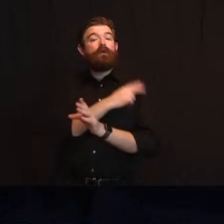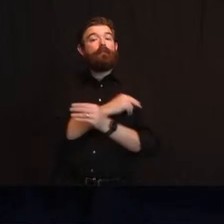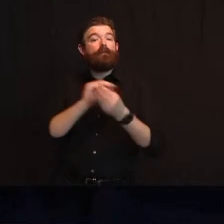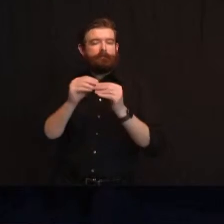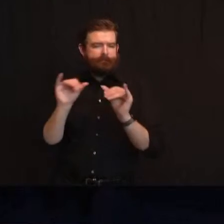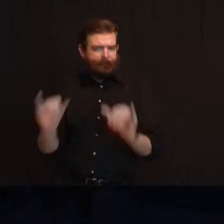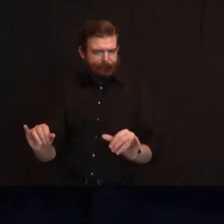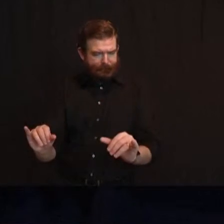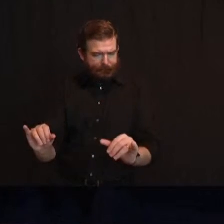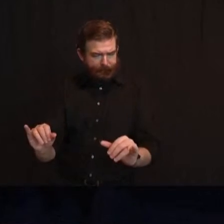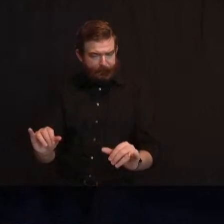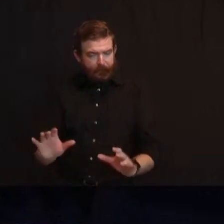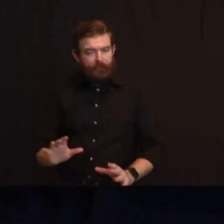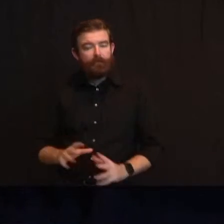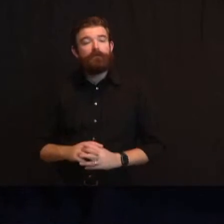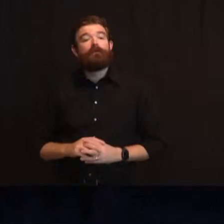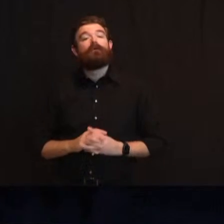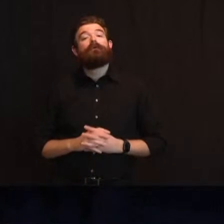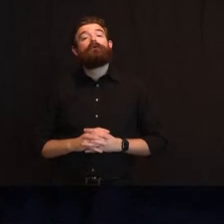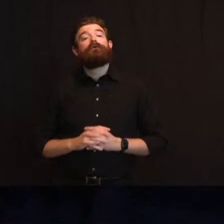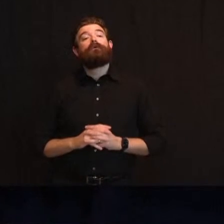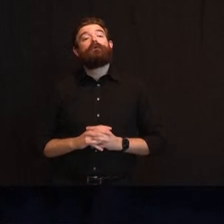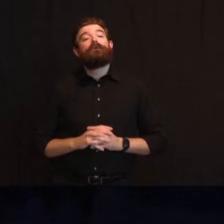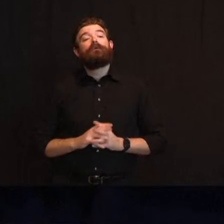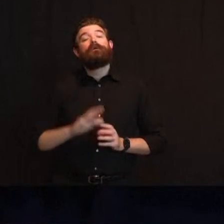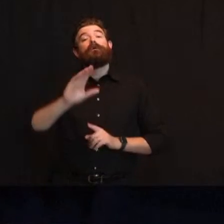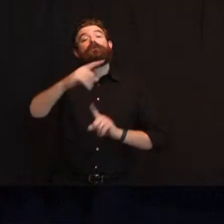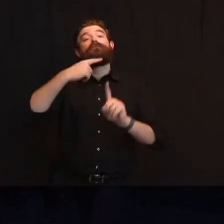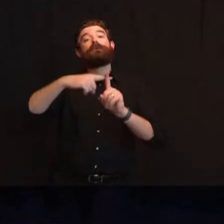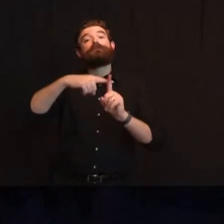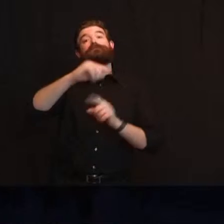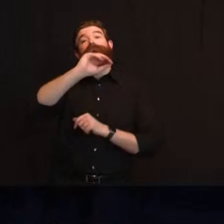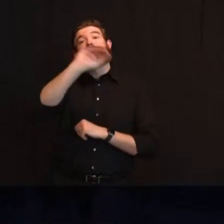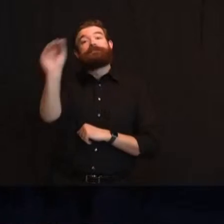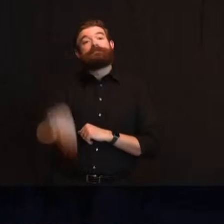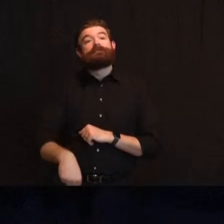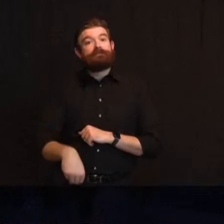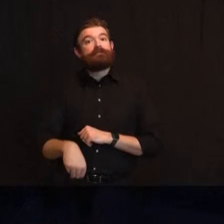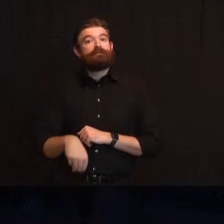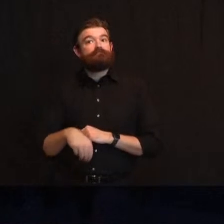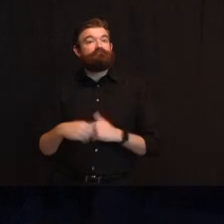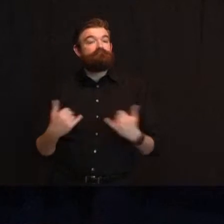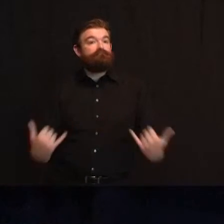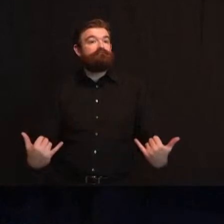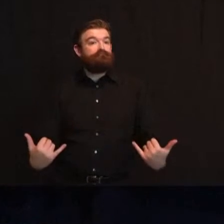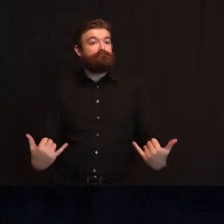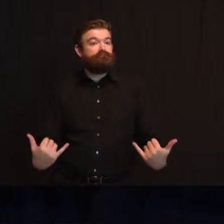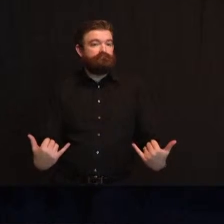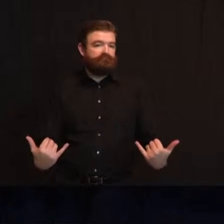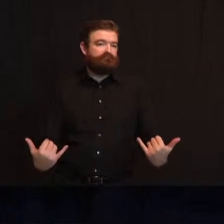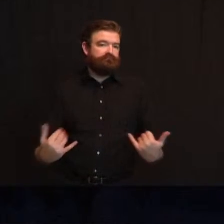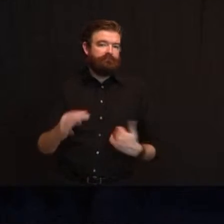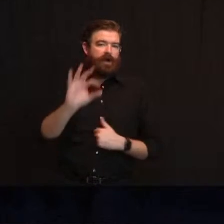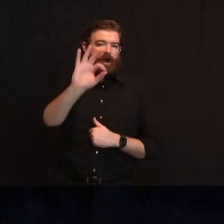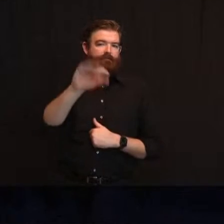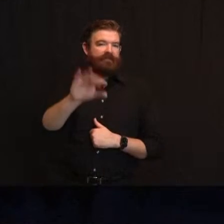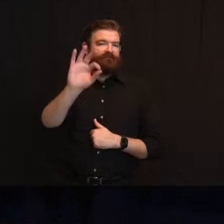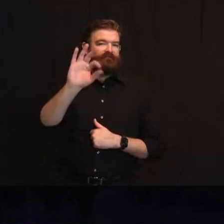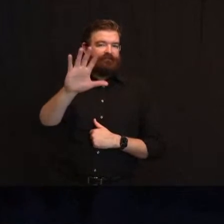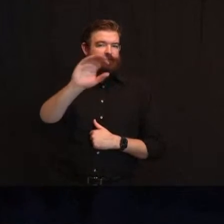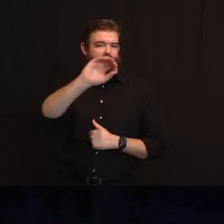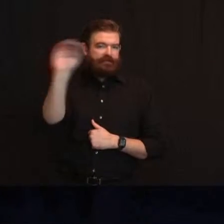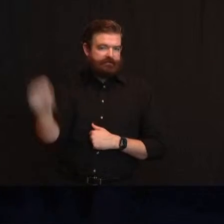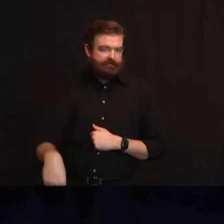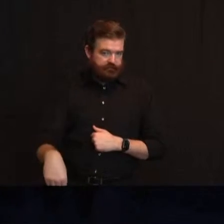positivity, this is back on December 7th, in the state was 9.95%. Today, it